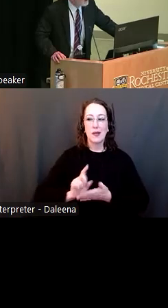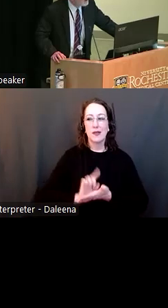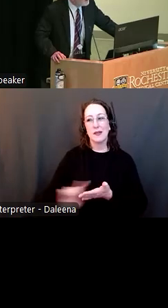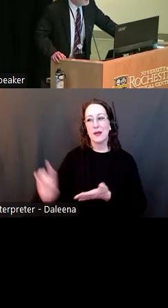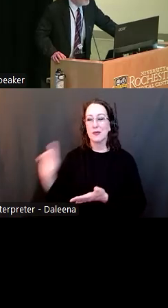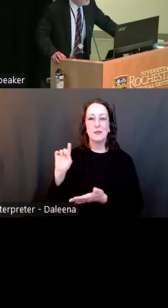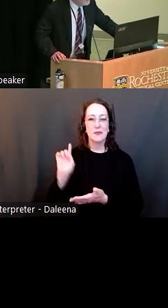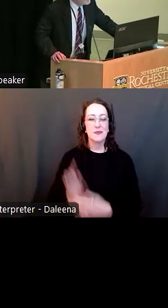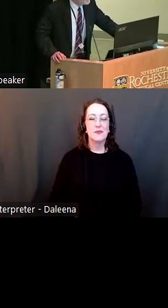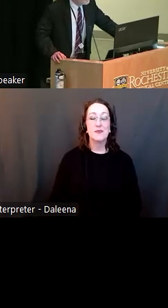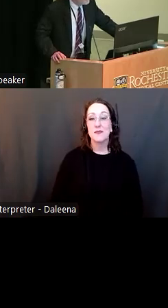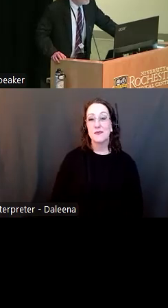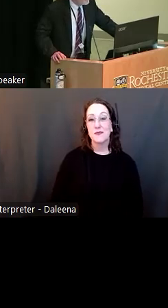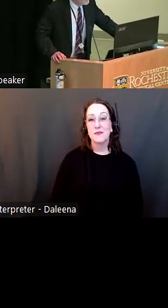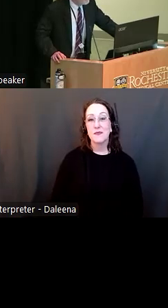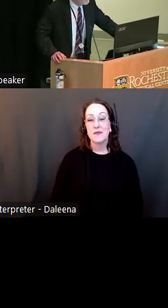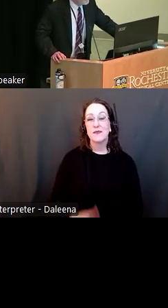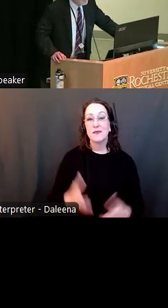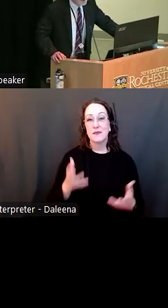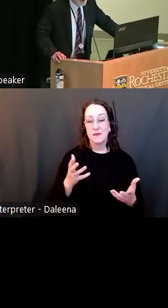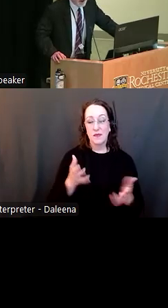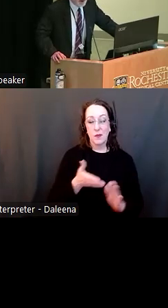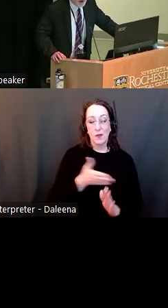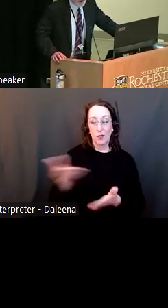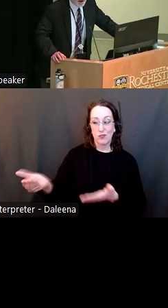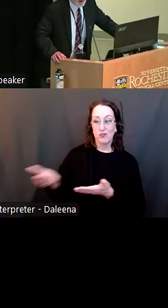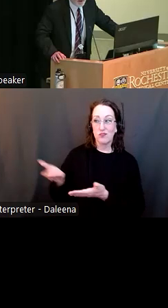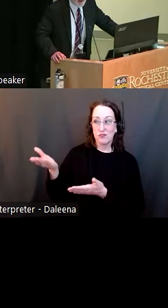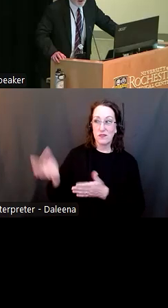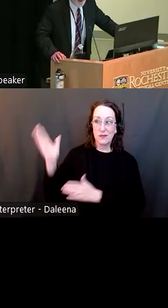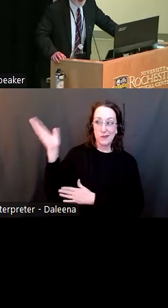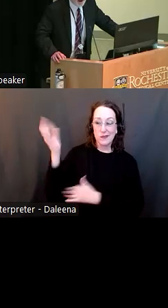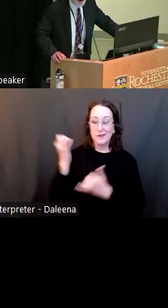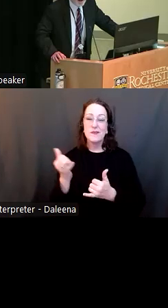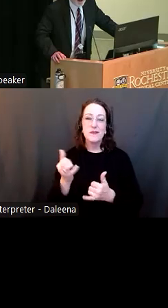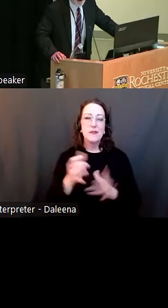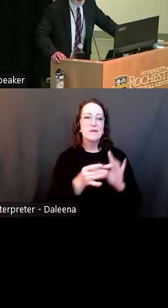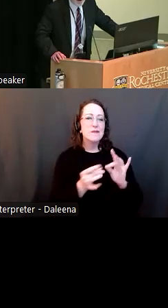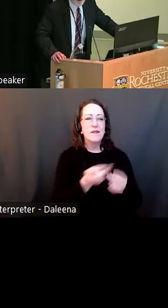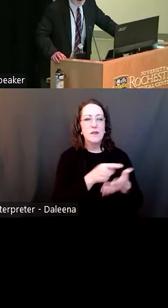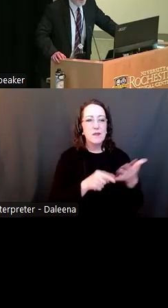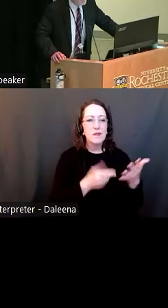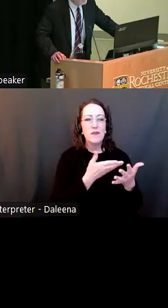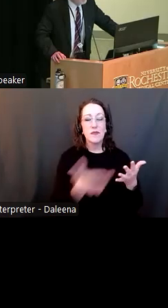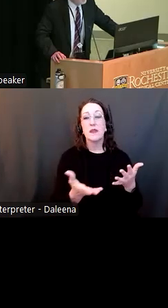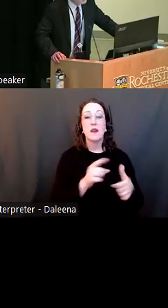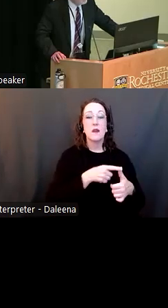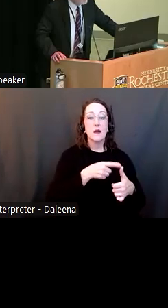week. So before I introduce today's speaker, I just want to mention a few things. One is if